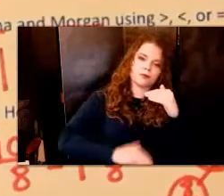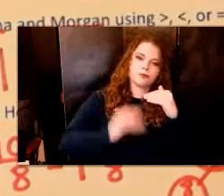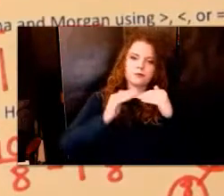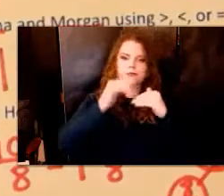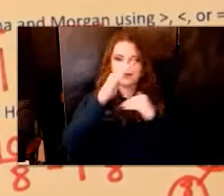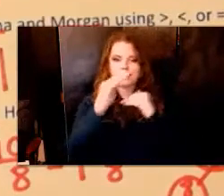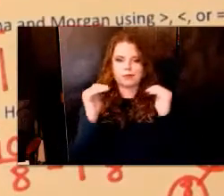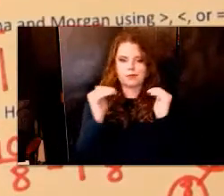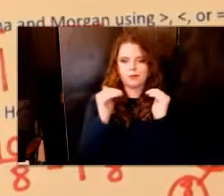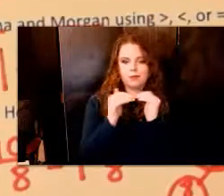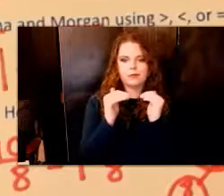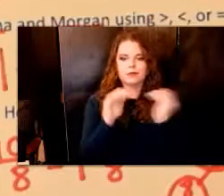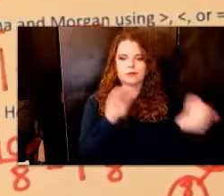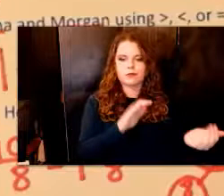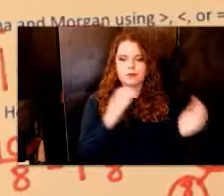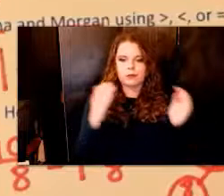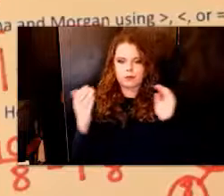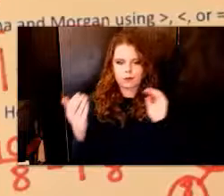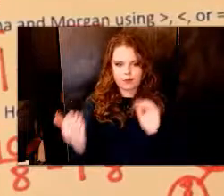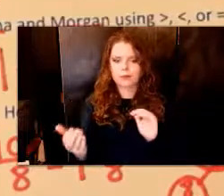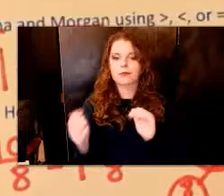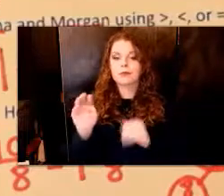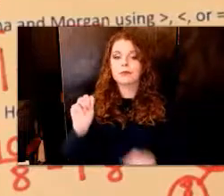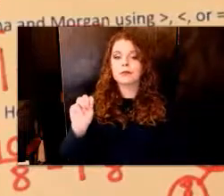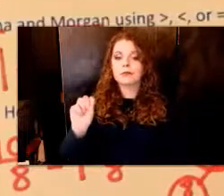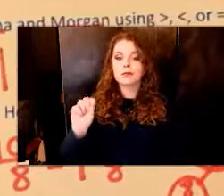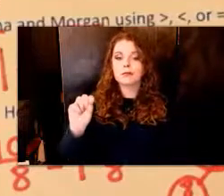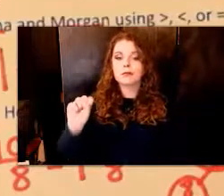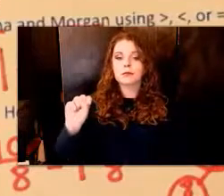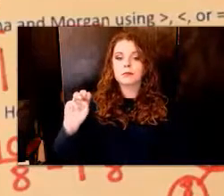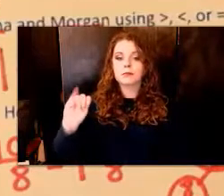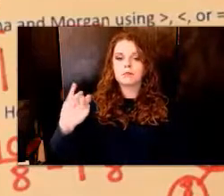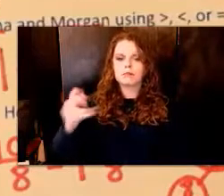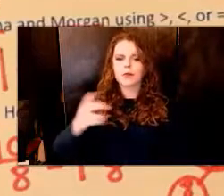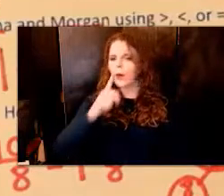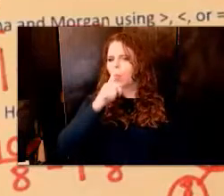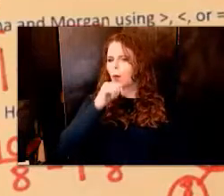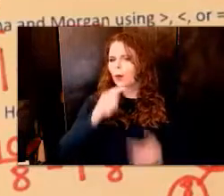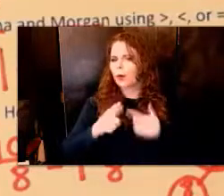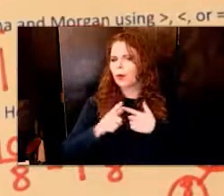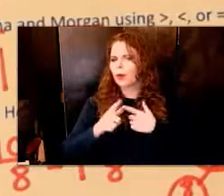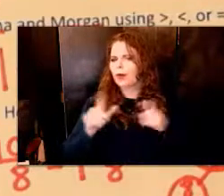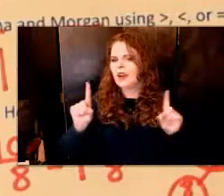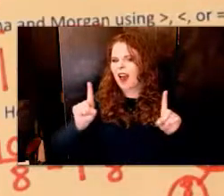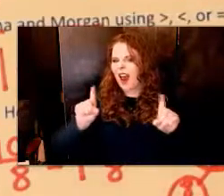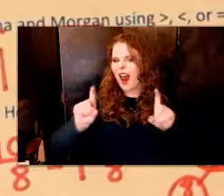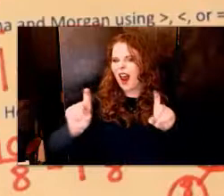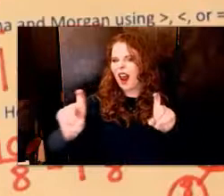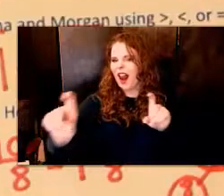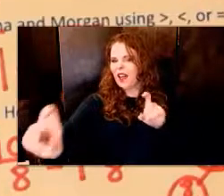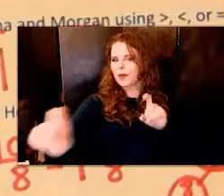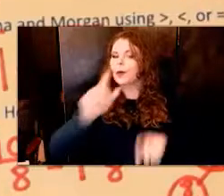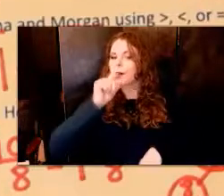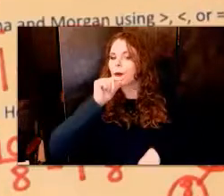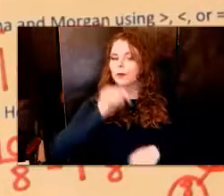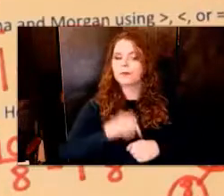Smith ran. Who ran farther? So I have to compare and then state who ran farther. And again, this goes back to lesson